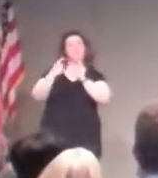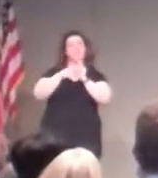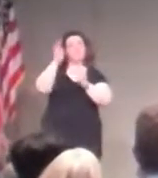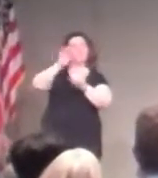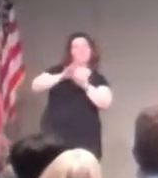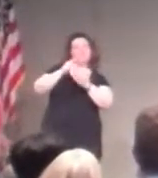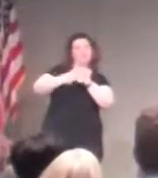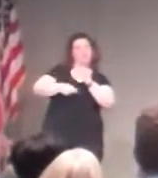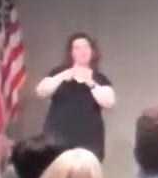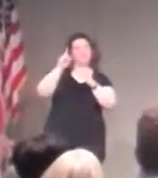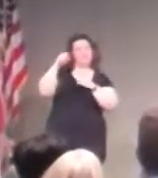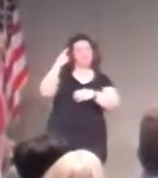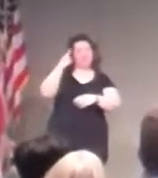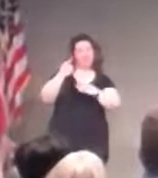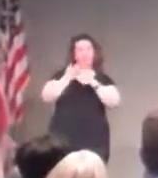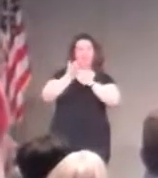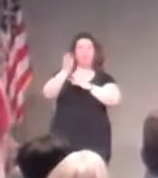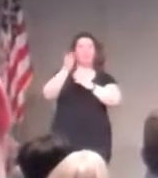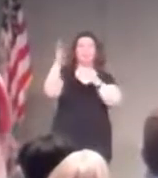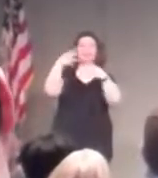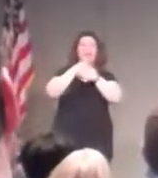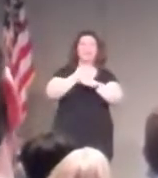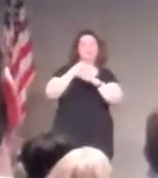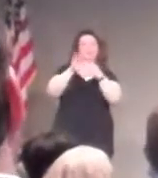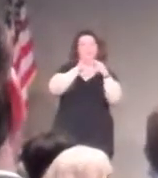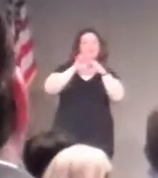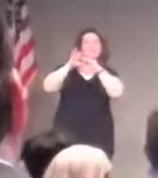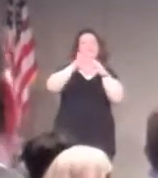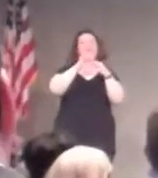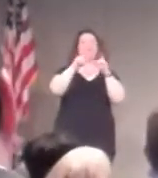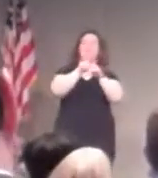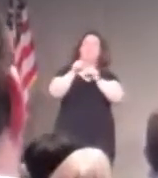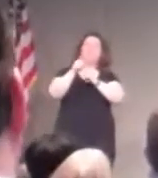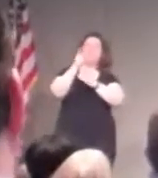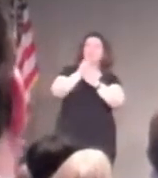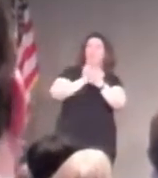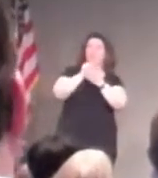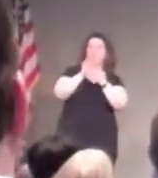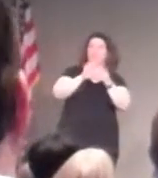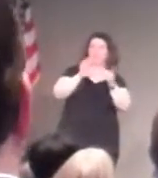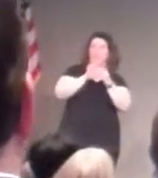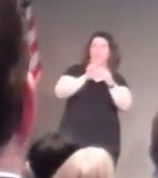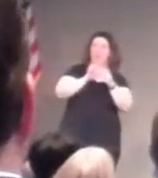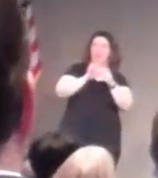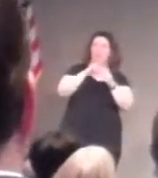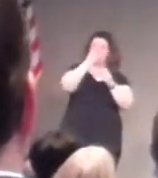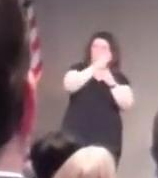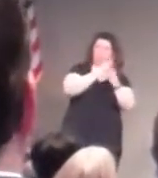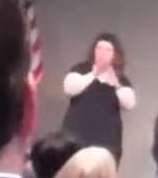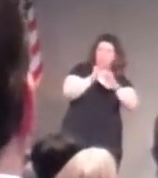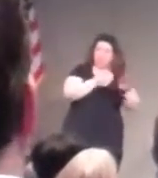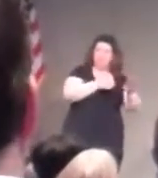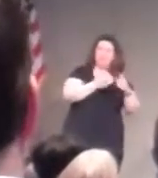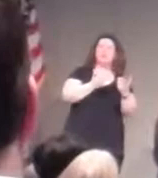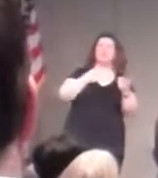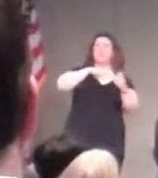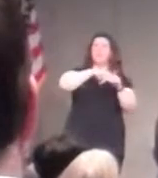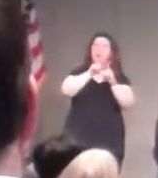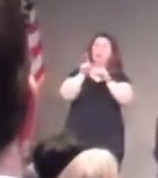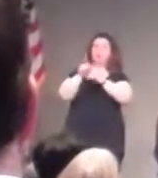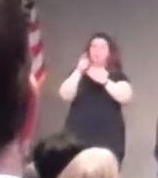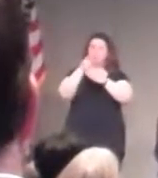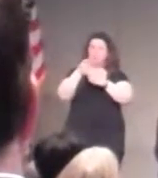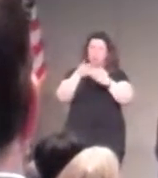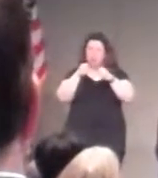of government through consolidation and collaboration is only part of the story. We must also continue to make strategic investments in the